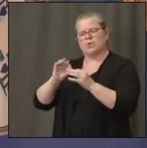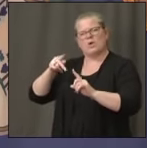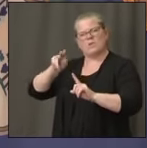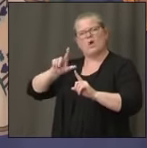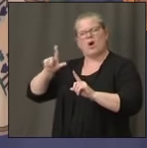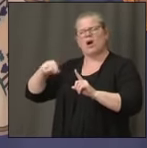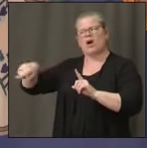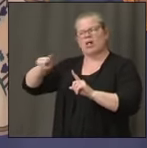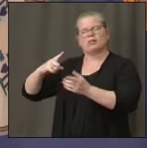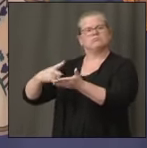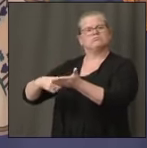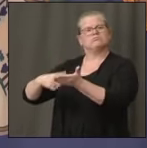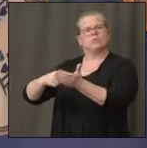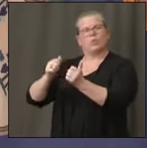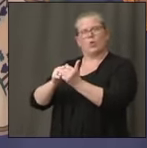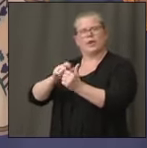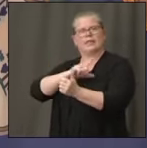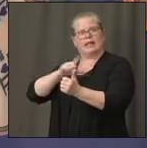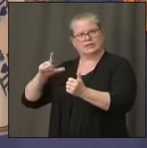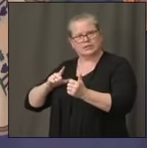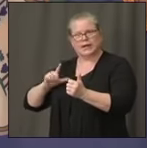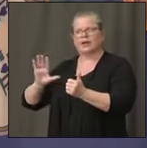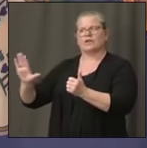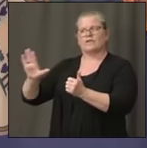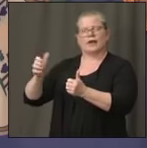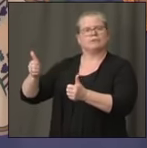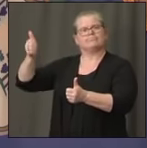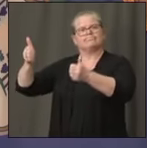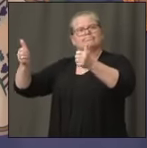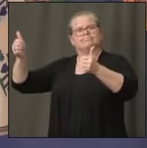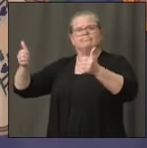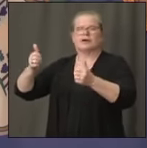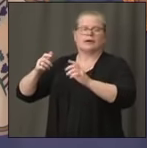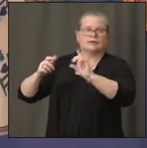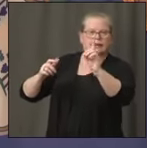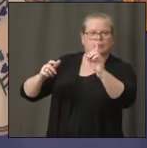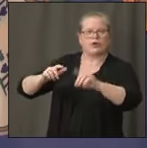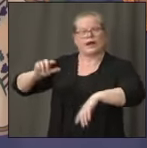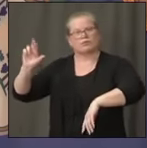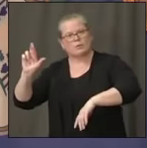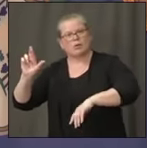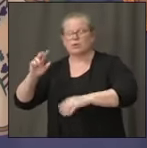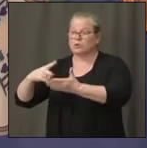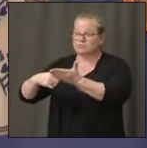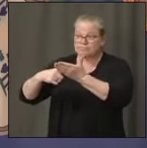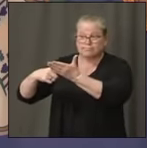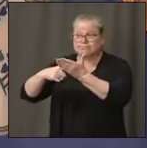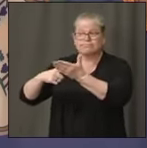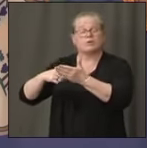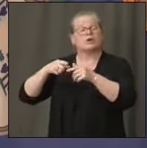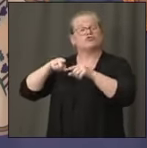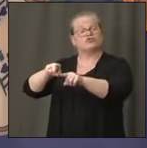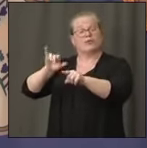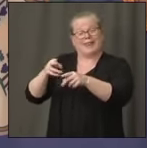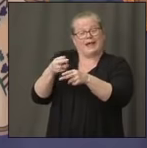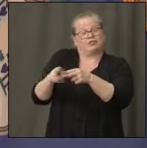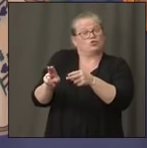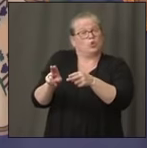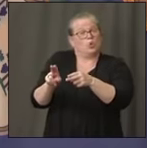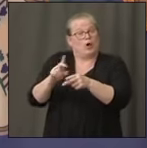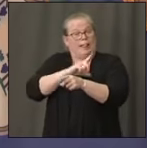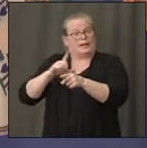consensus about what we want to accomplish in a shortened session in the middle of, you know, COVID, with two things we really have